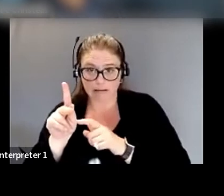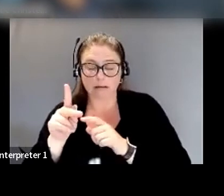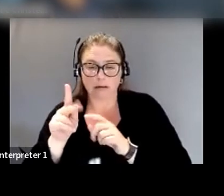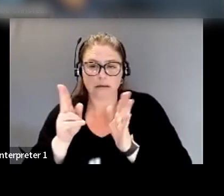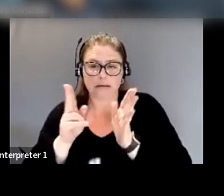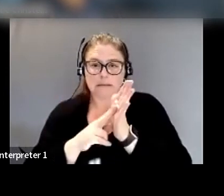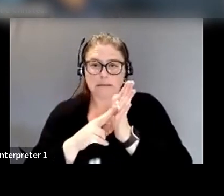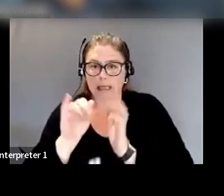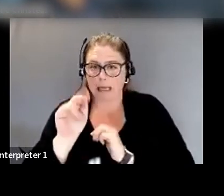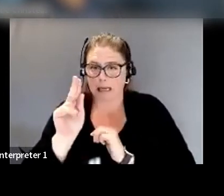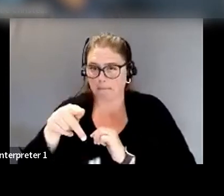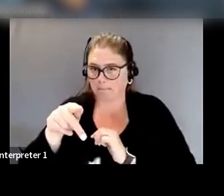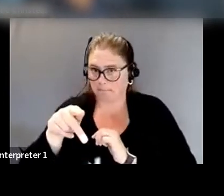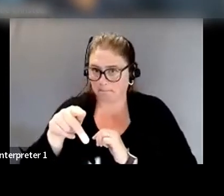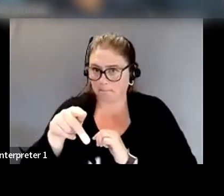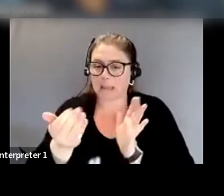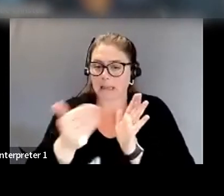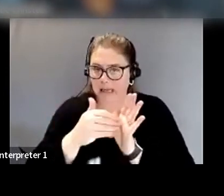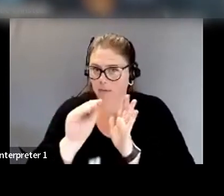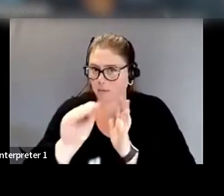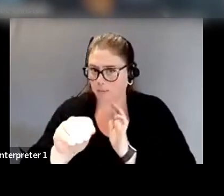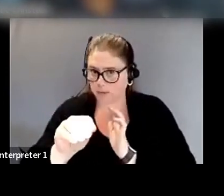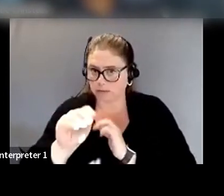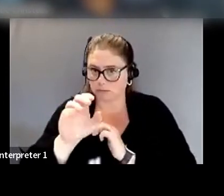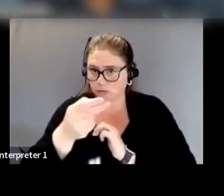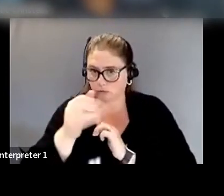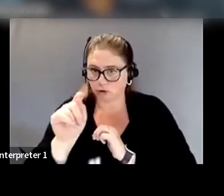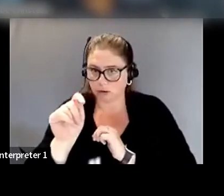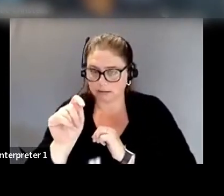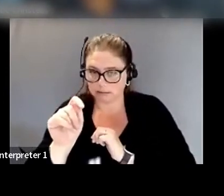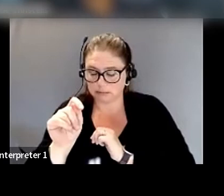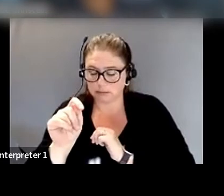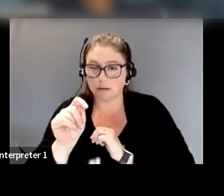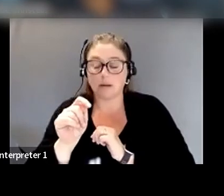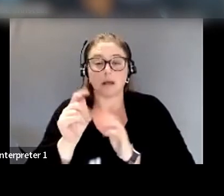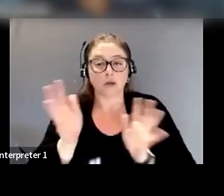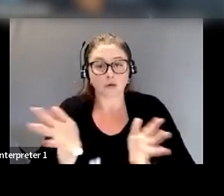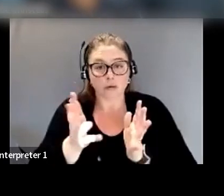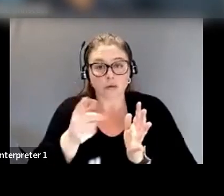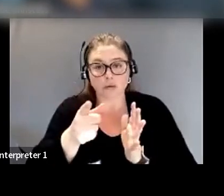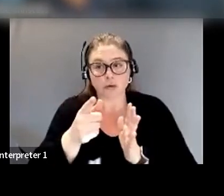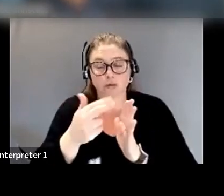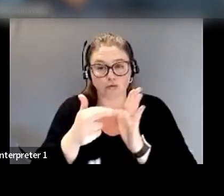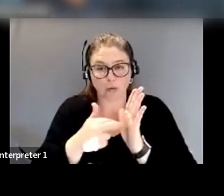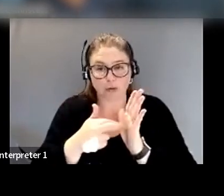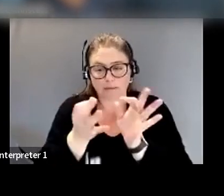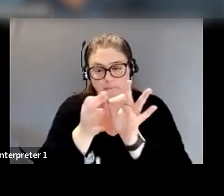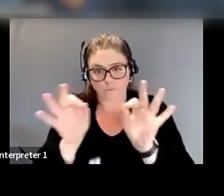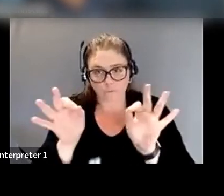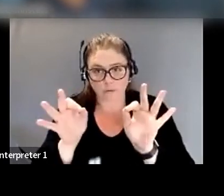drop it just one more time here. This will allow you to create a free account, which will connect you with